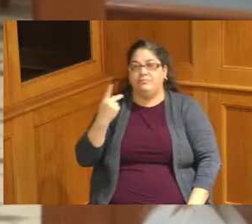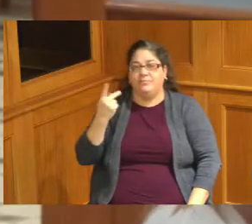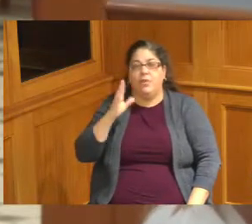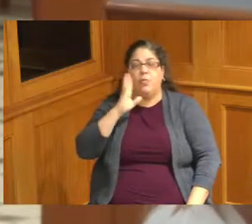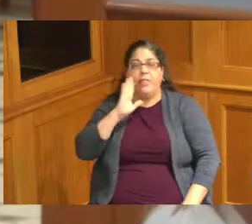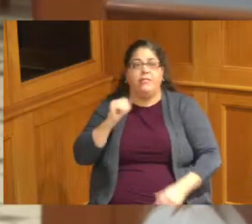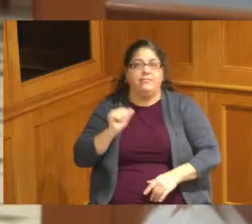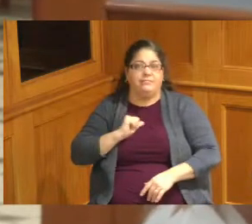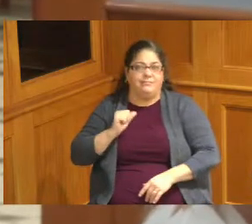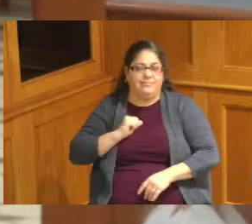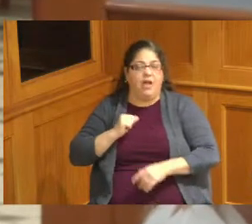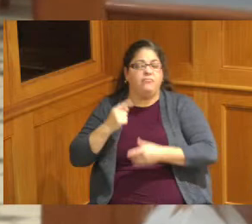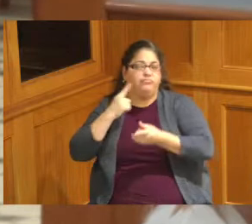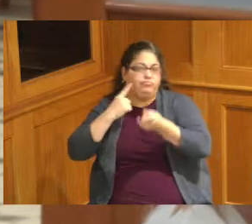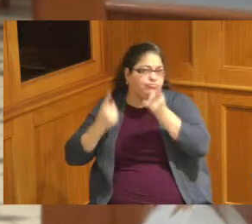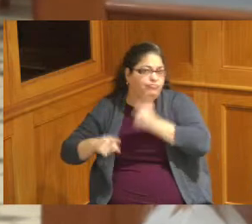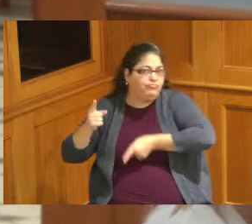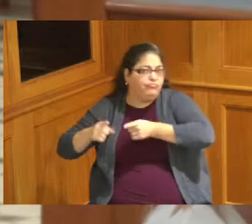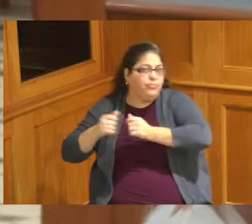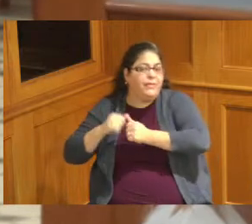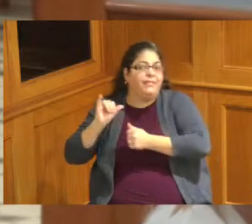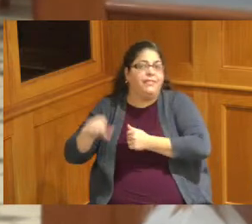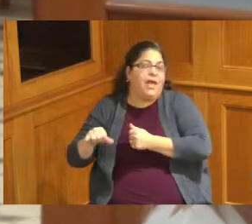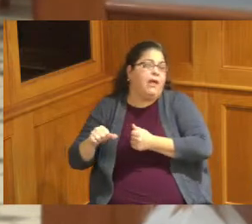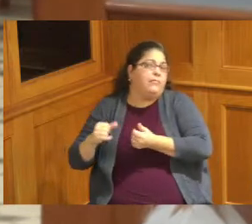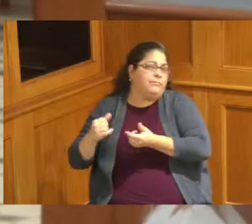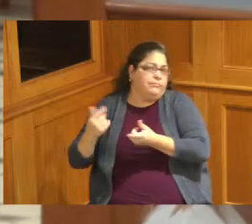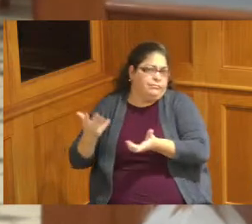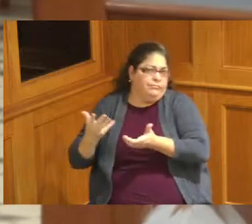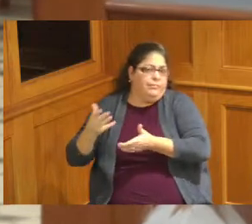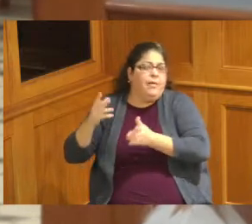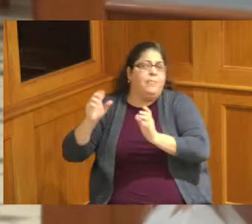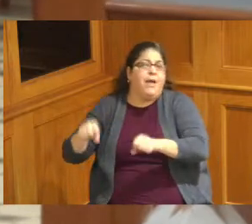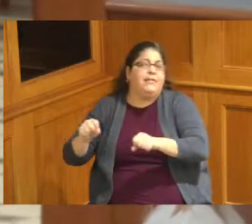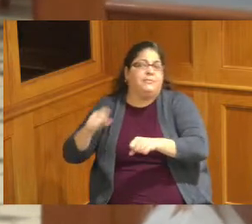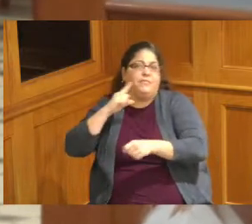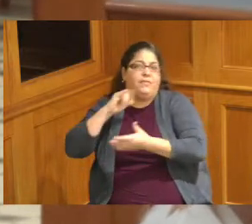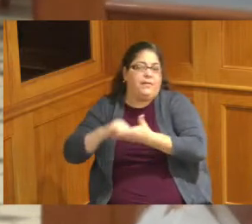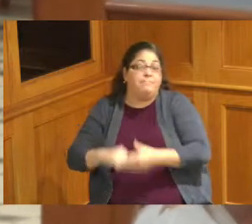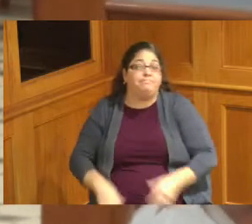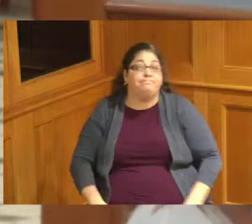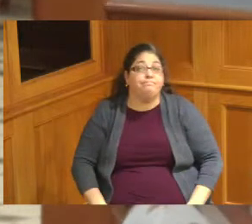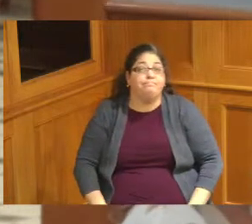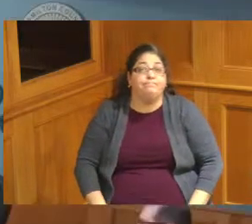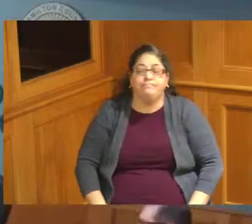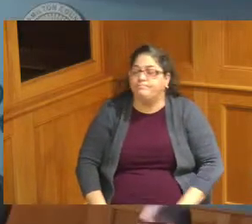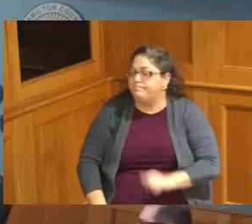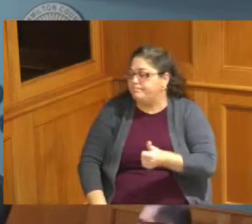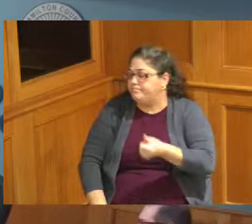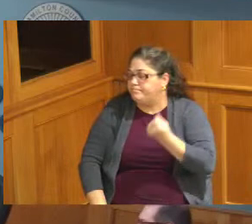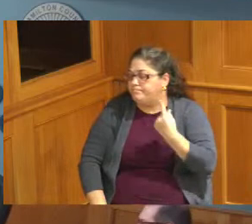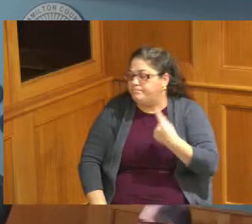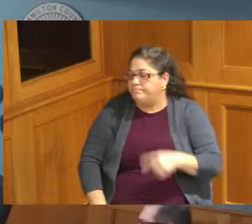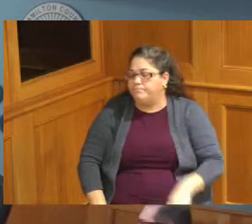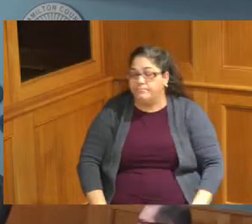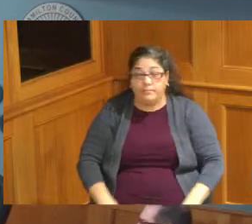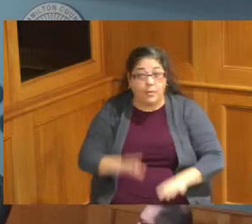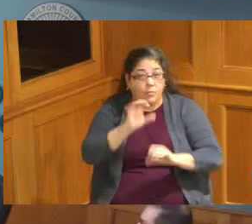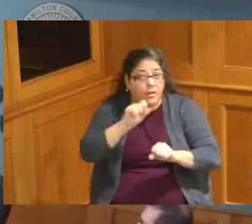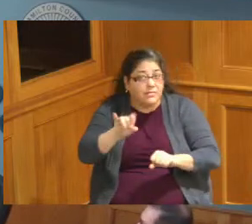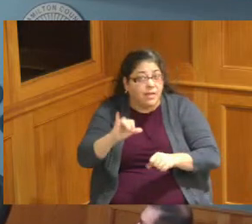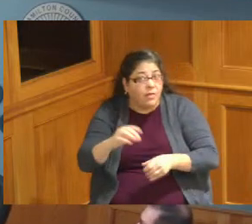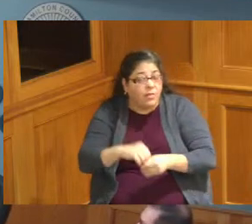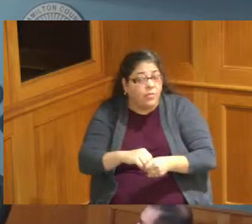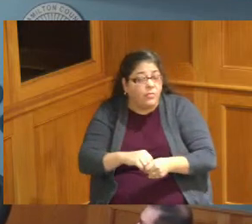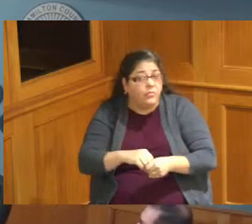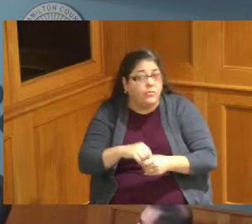initial discussion on what the possibilities are. Gotcha. Okay. And does that include what you call,